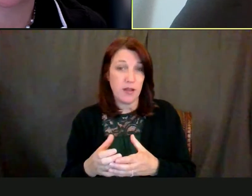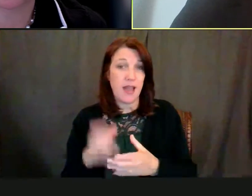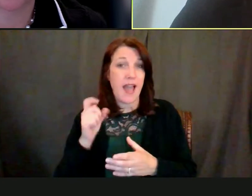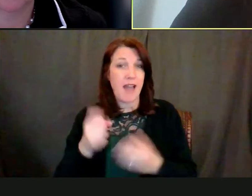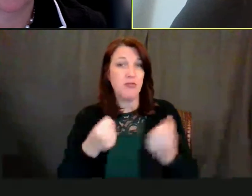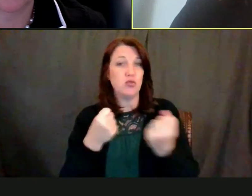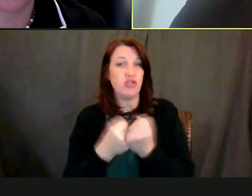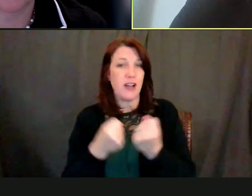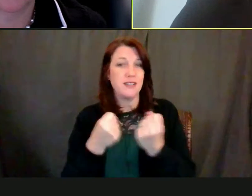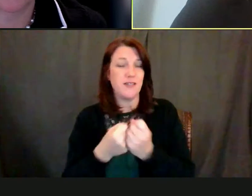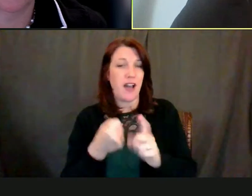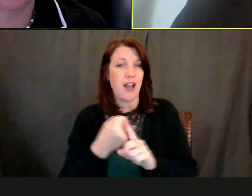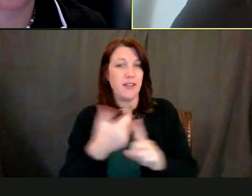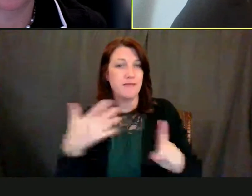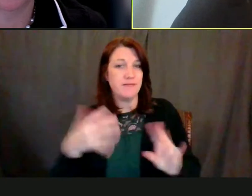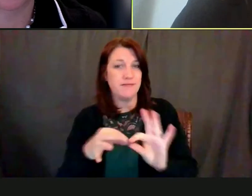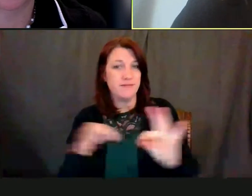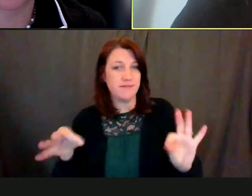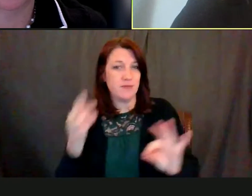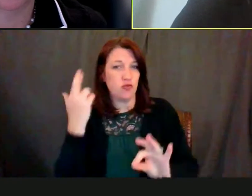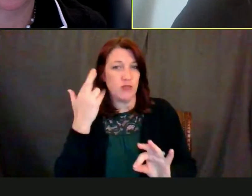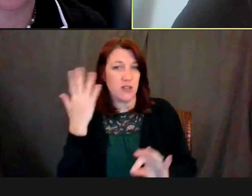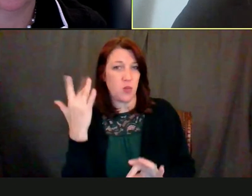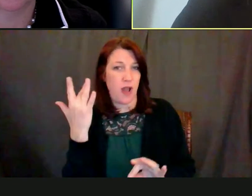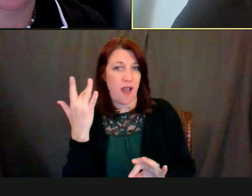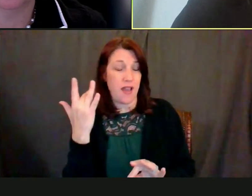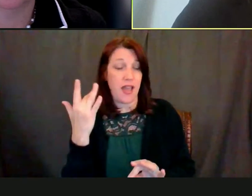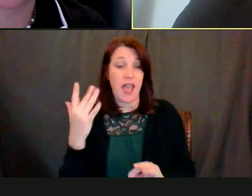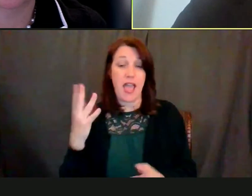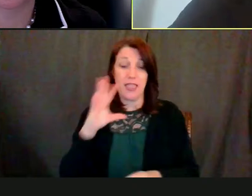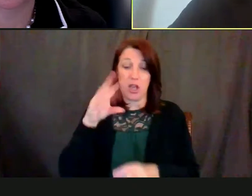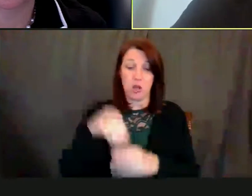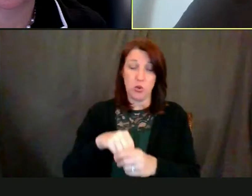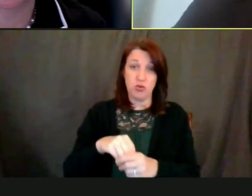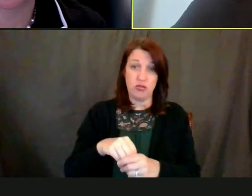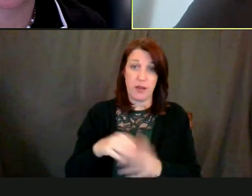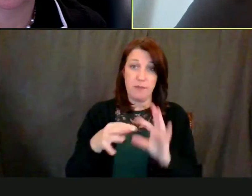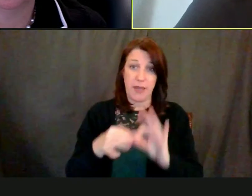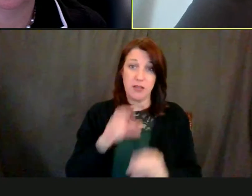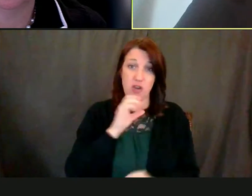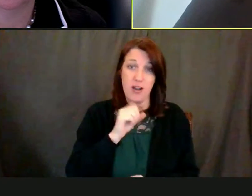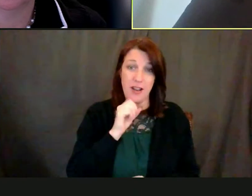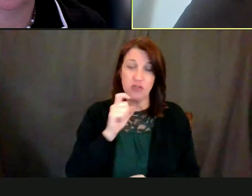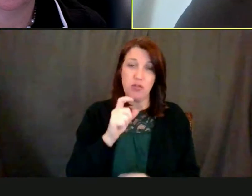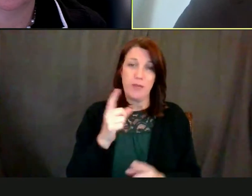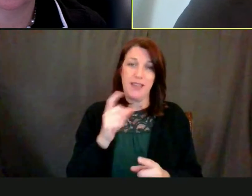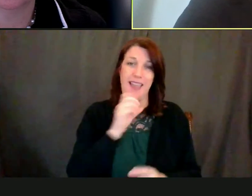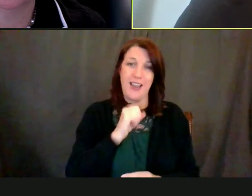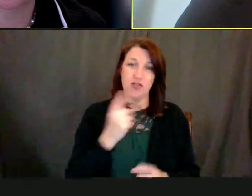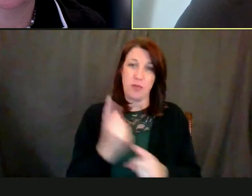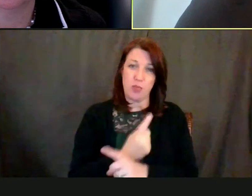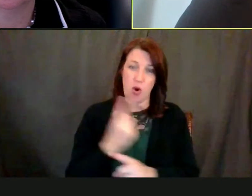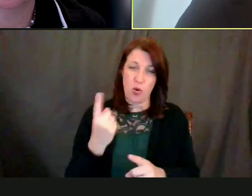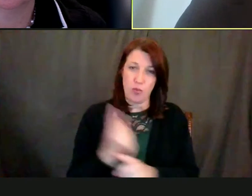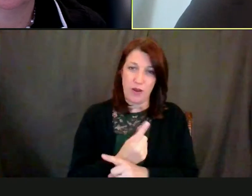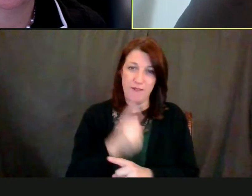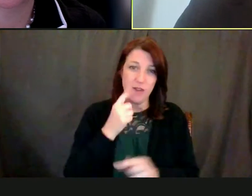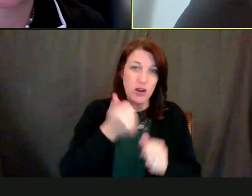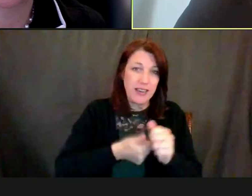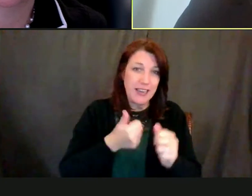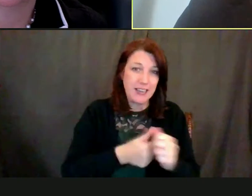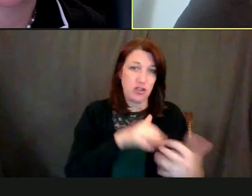should be justified, and your overall inclusion based on age should be age appropriate for each